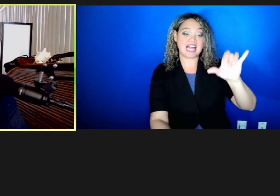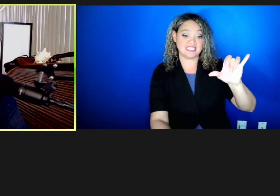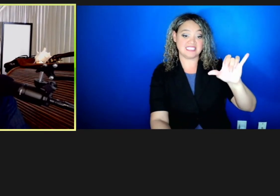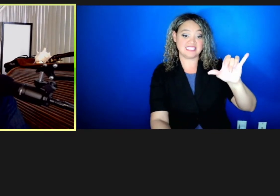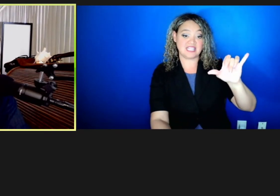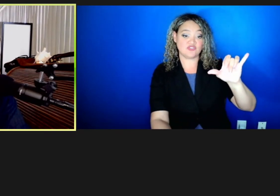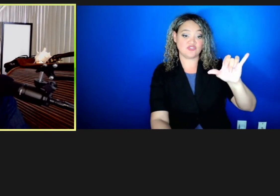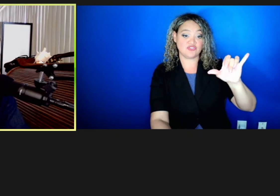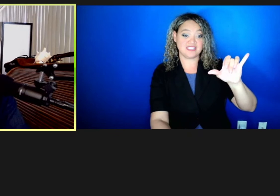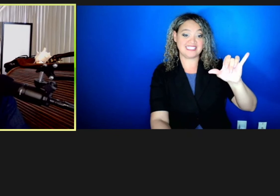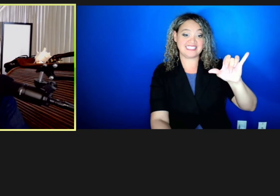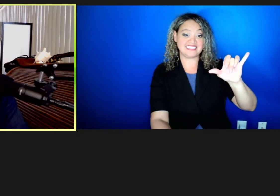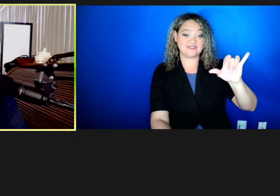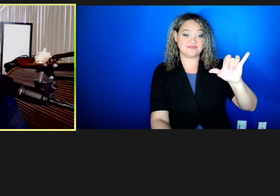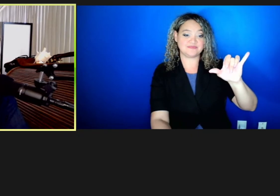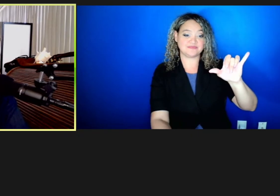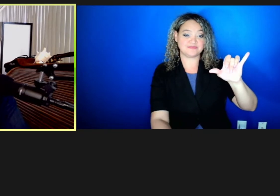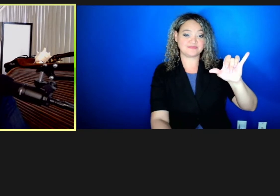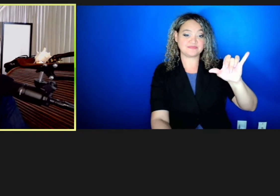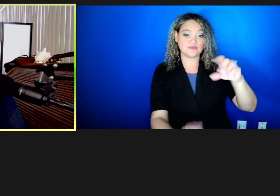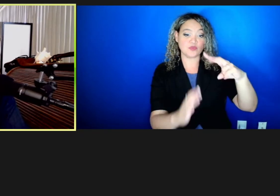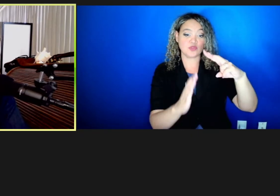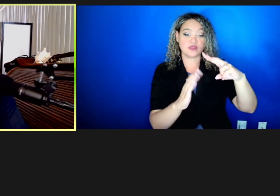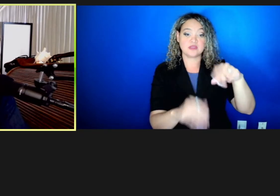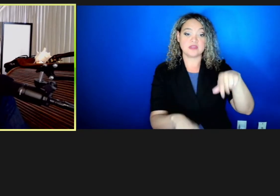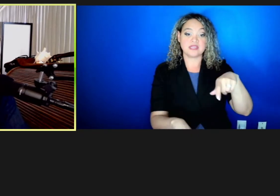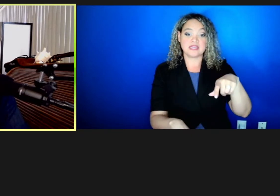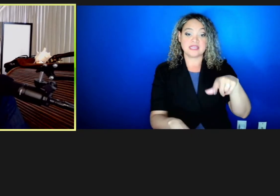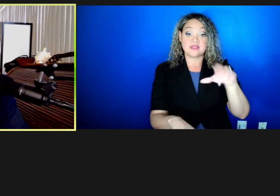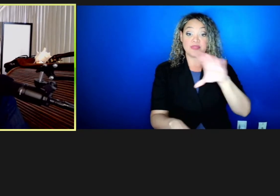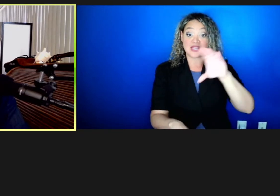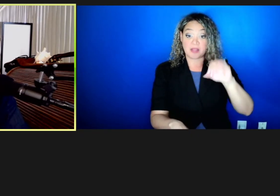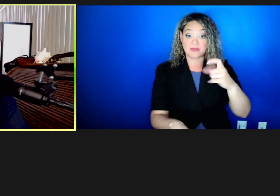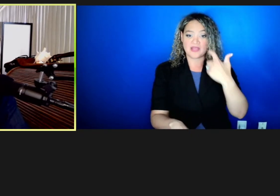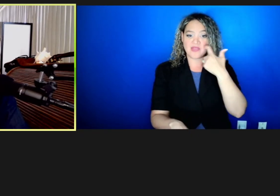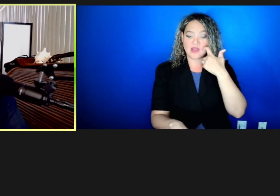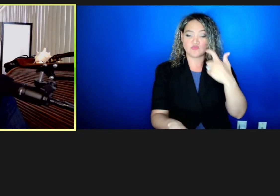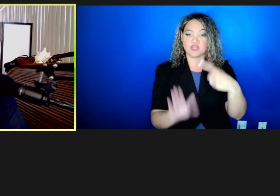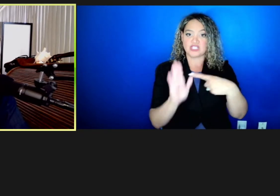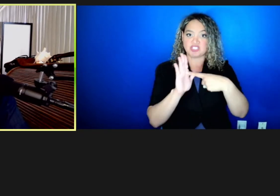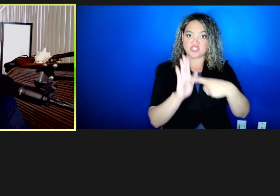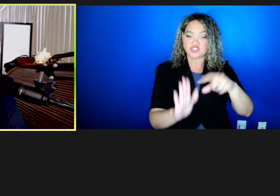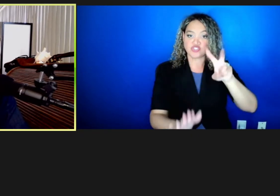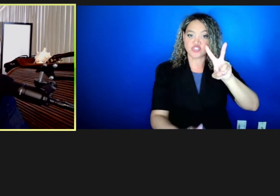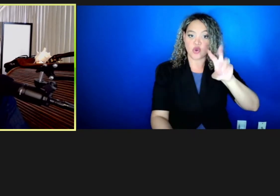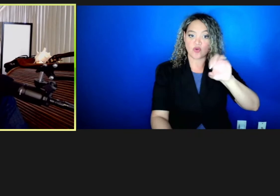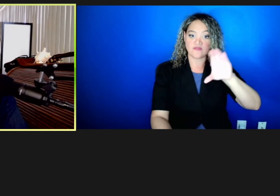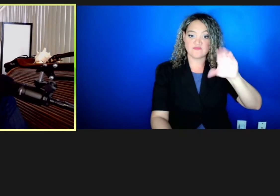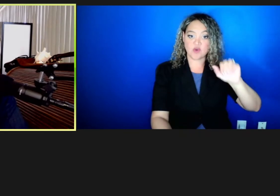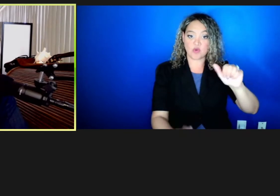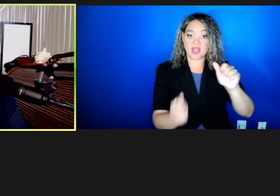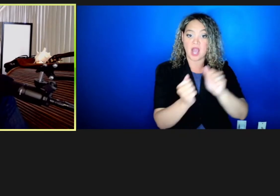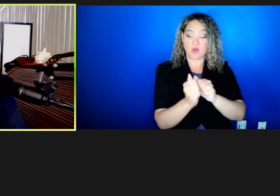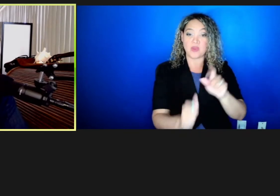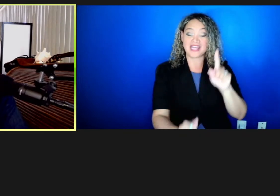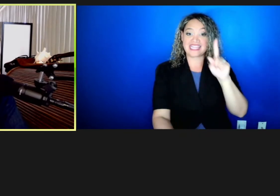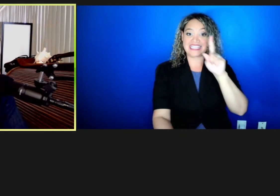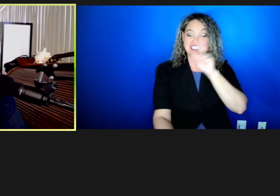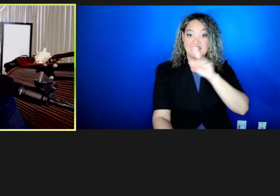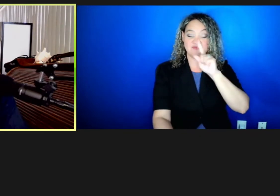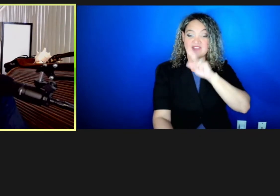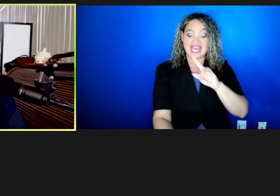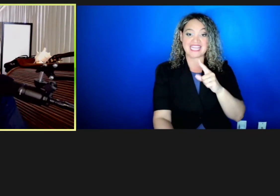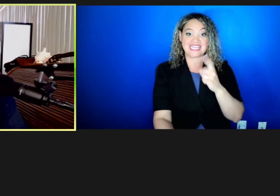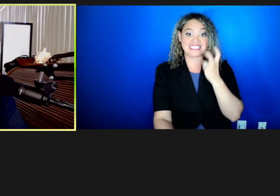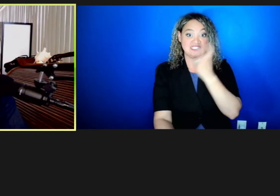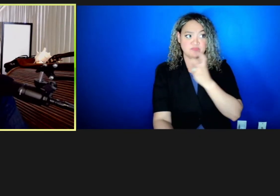rehabilitation engineering company that had just demonstrated a VOCA with synthetic speech that was as easily